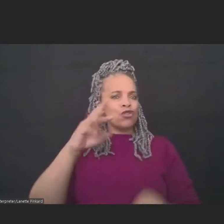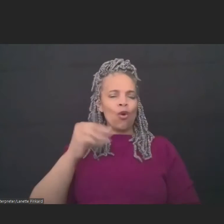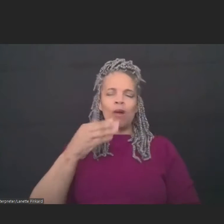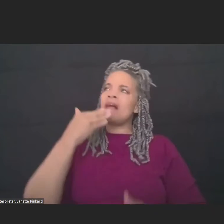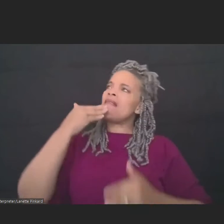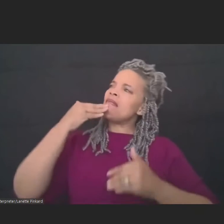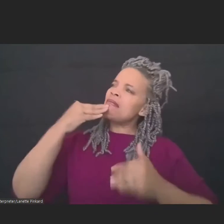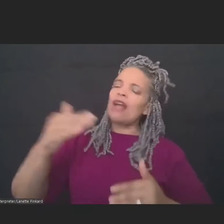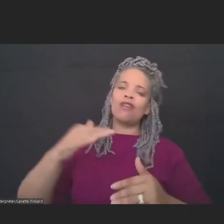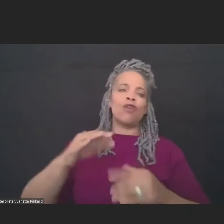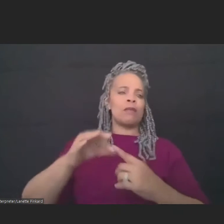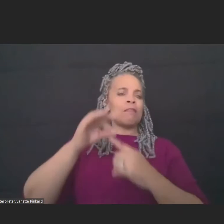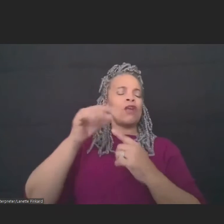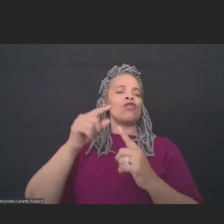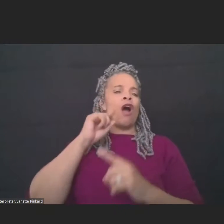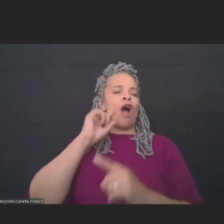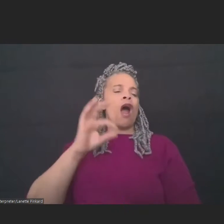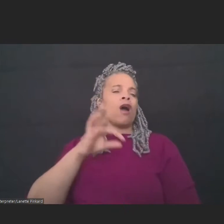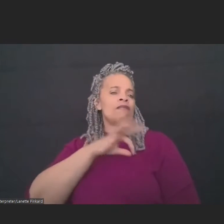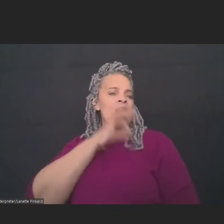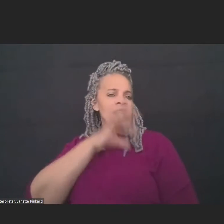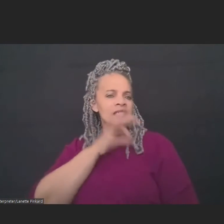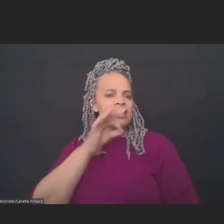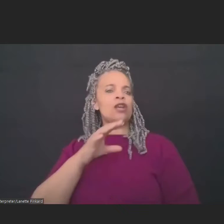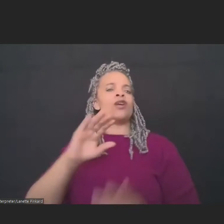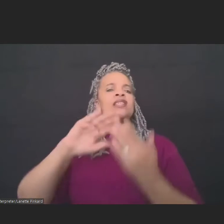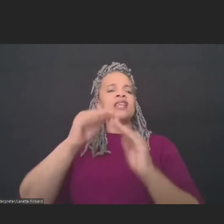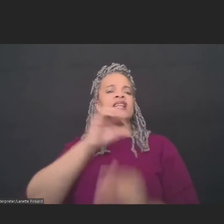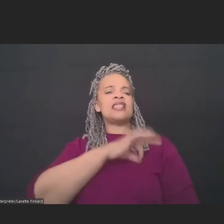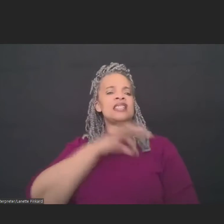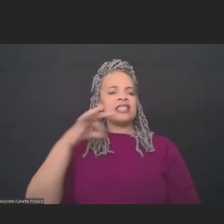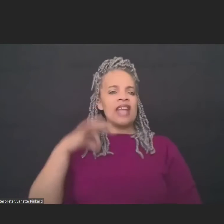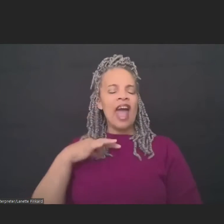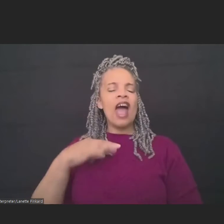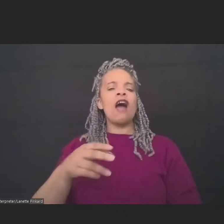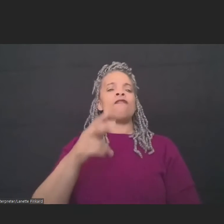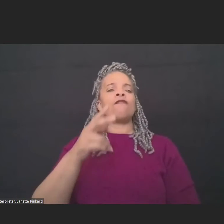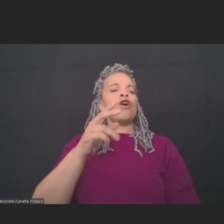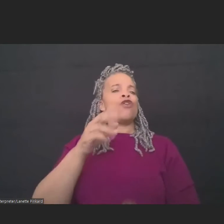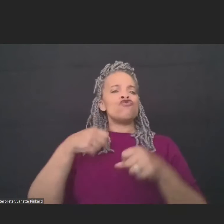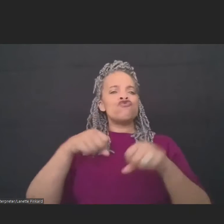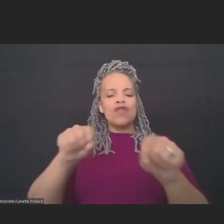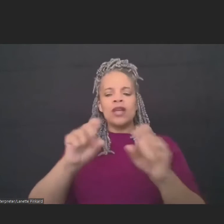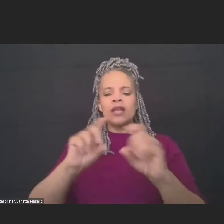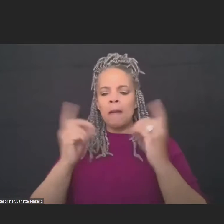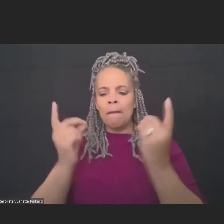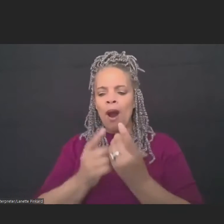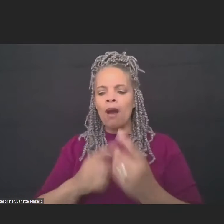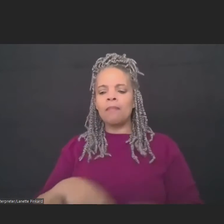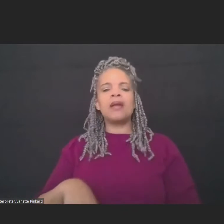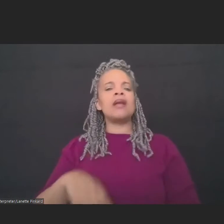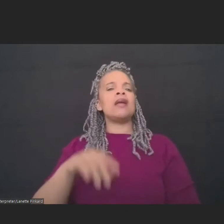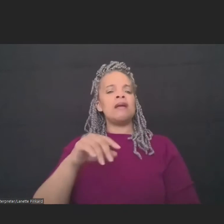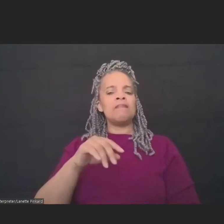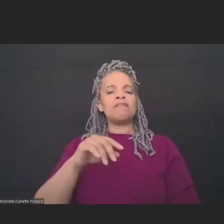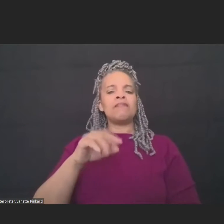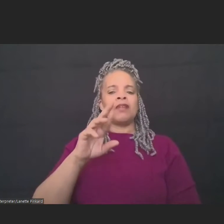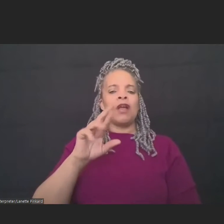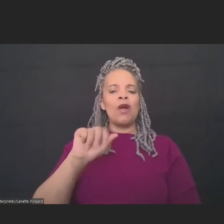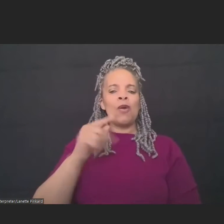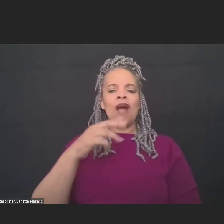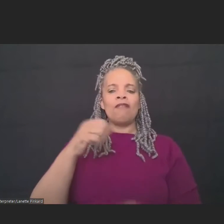and city staff, including our streets department and parks and rec, who kept our parking lot sanded and the walkway